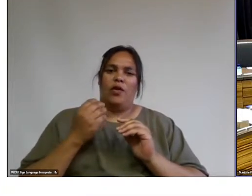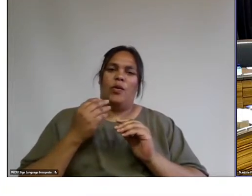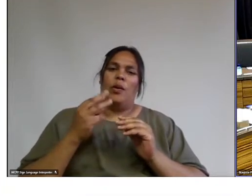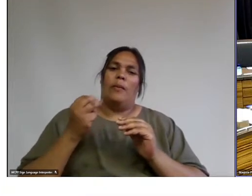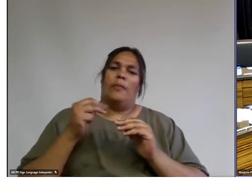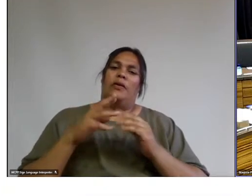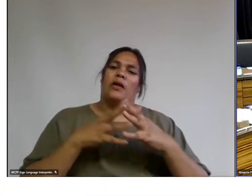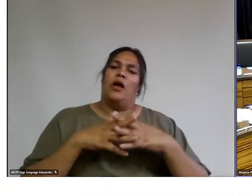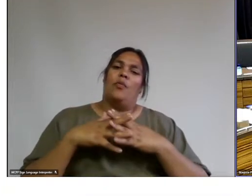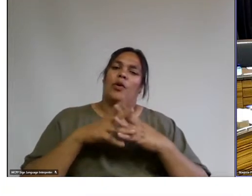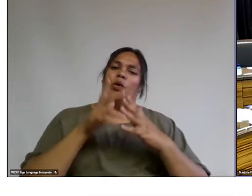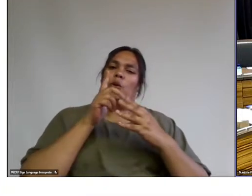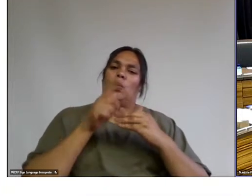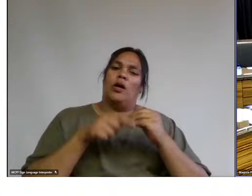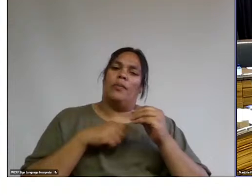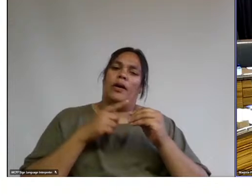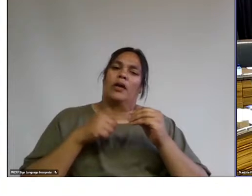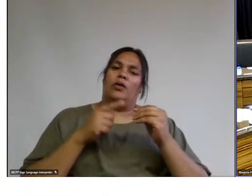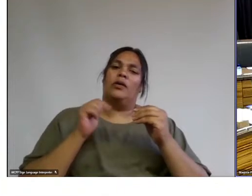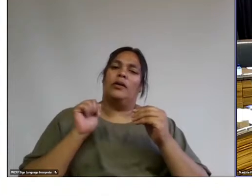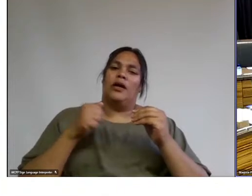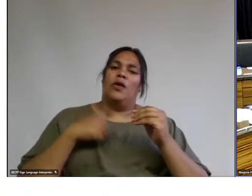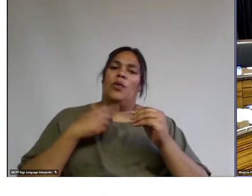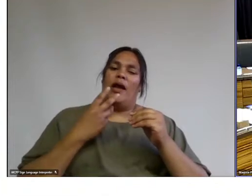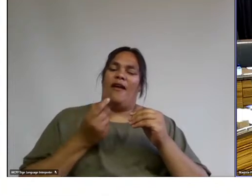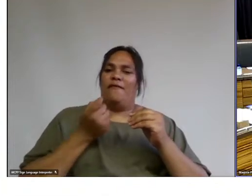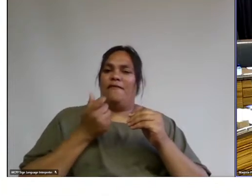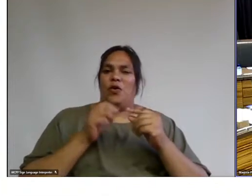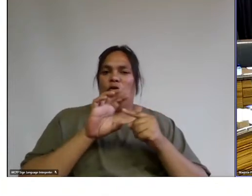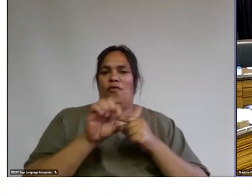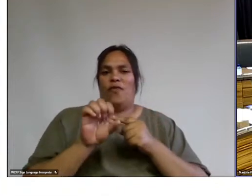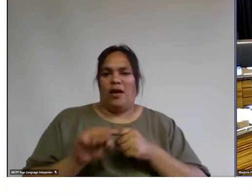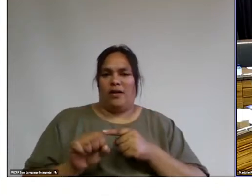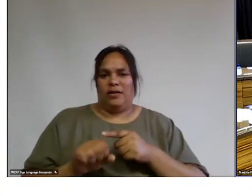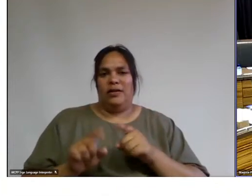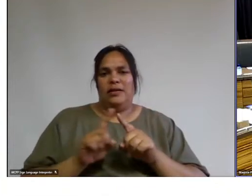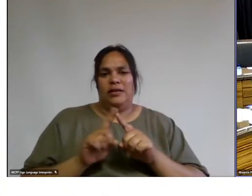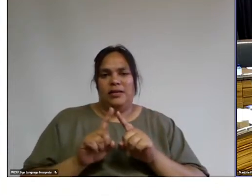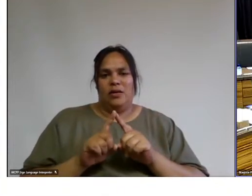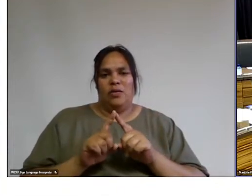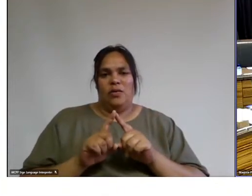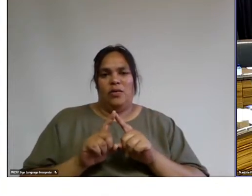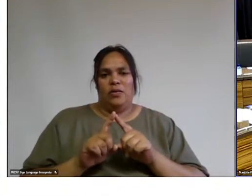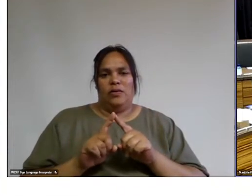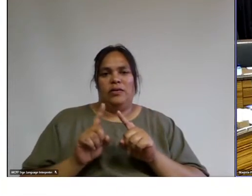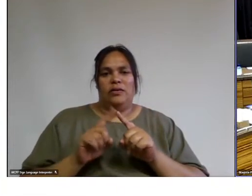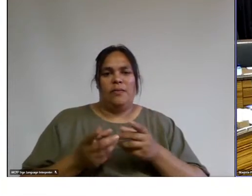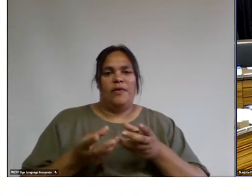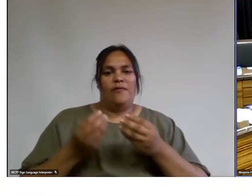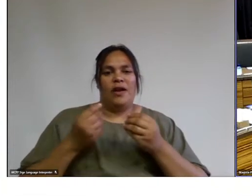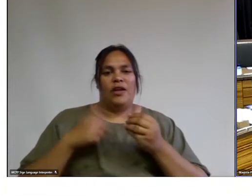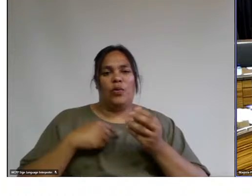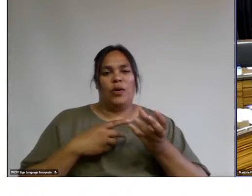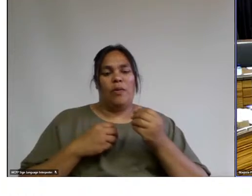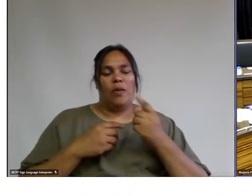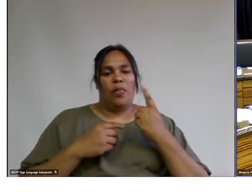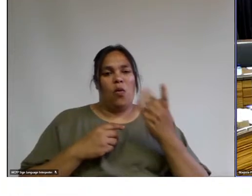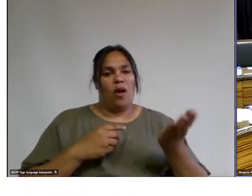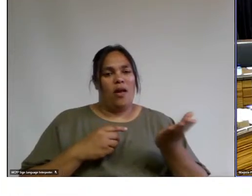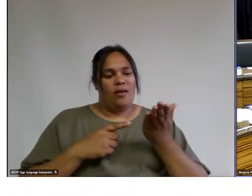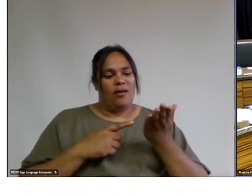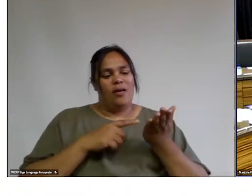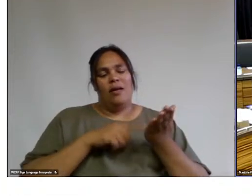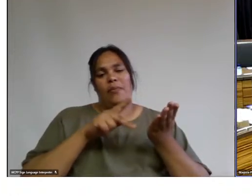He mentioned there that we have fewer findings than last year on PDOs. However, the finding that we did get on the one PDO, it wasn't